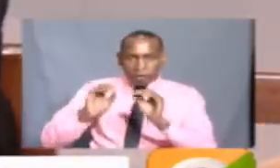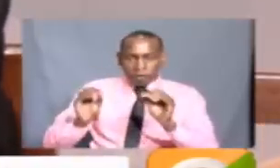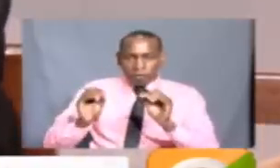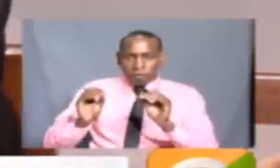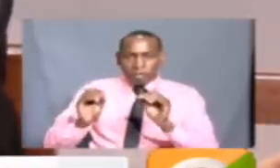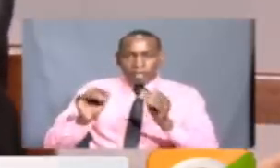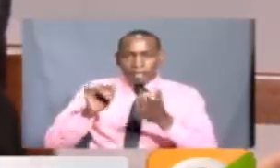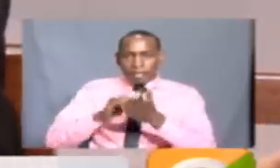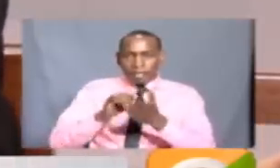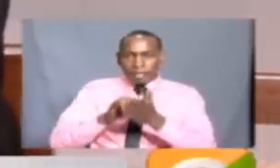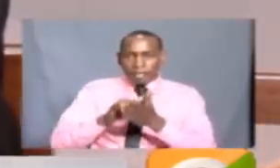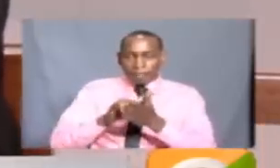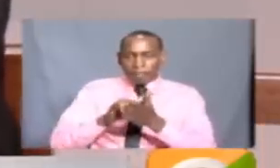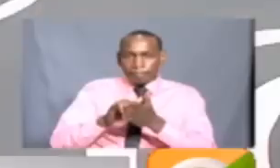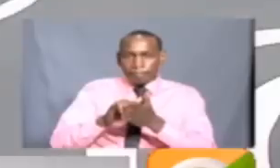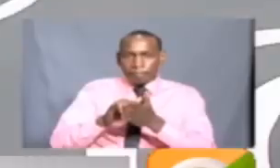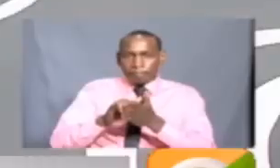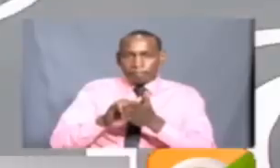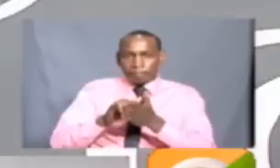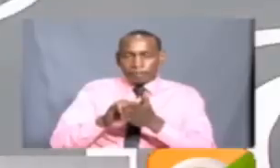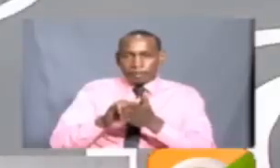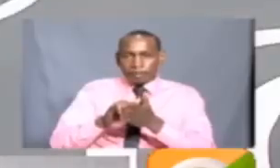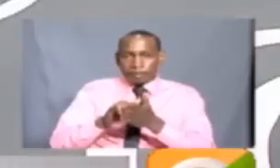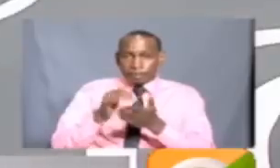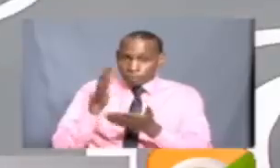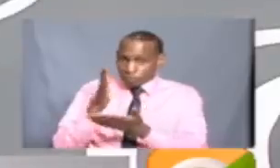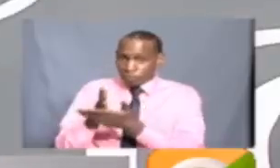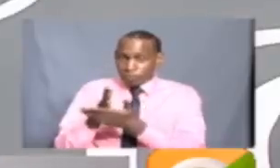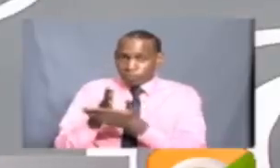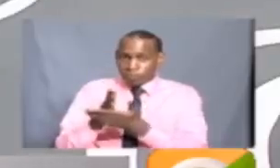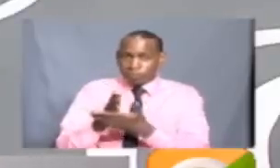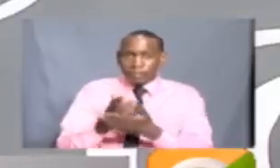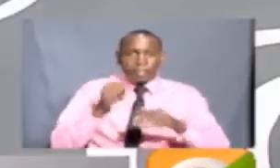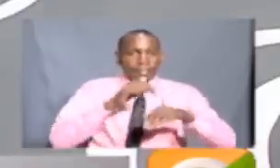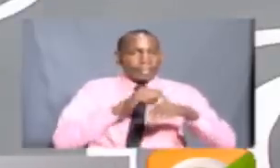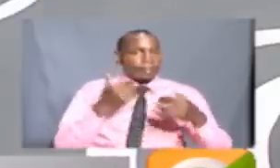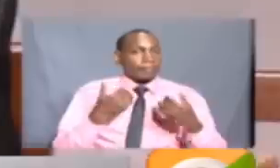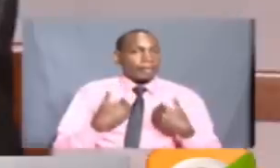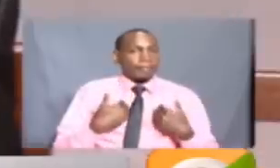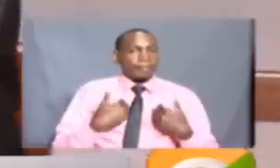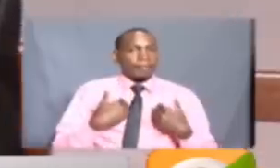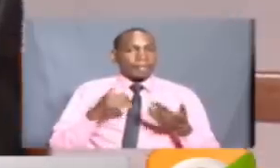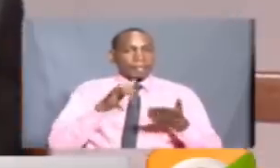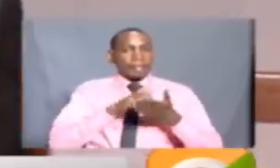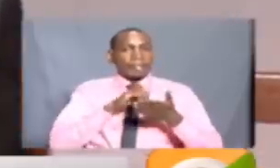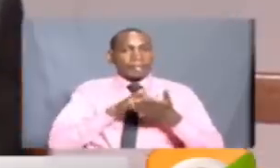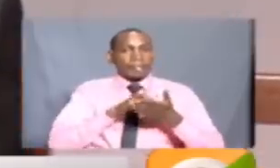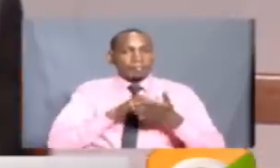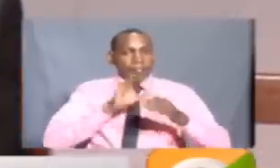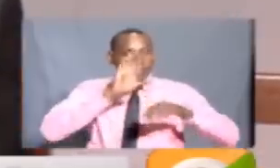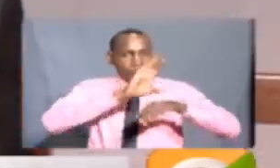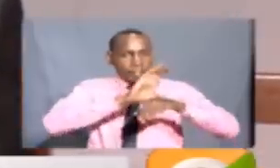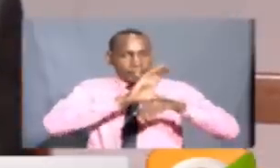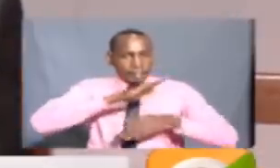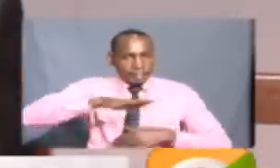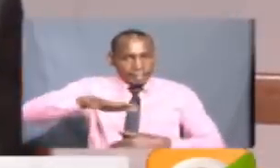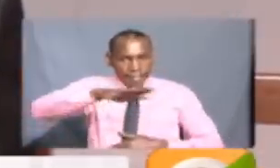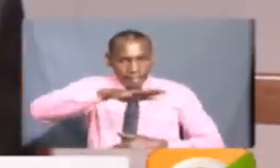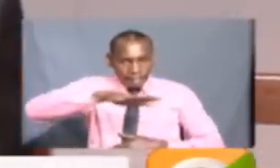stuff is coming from. When you have that altar being